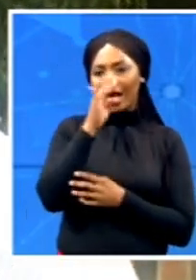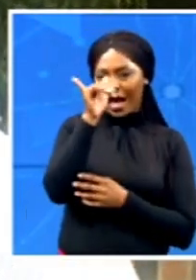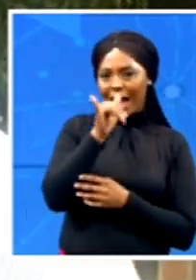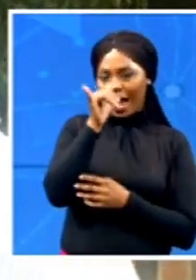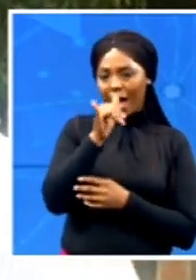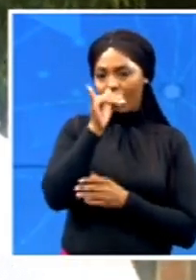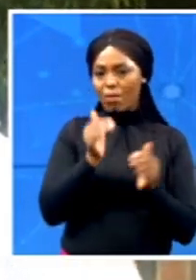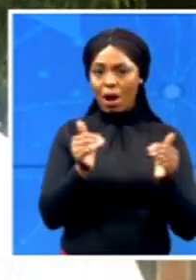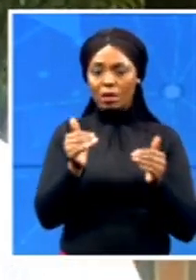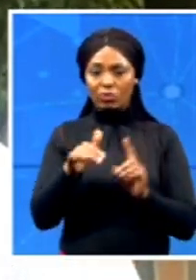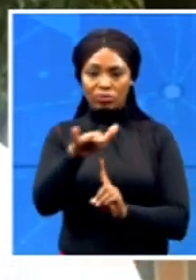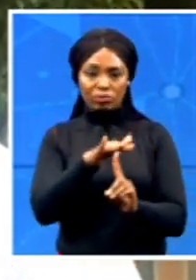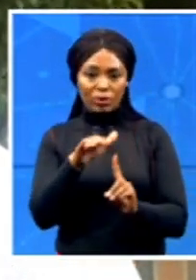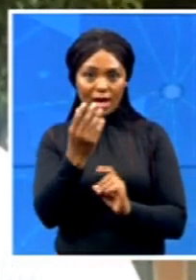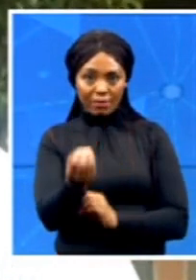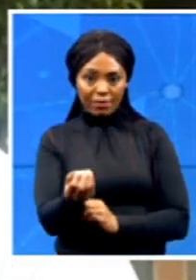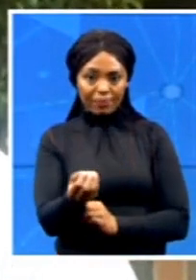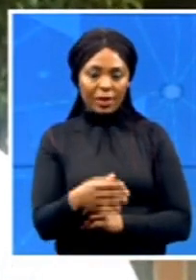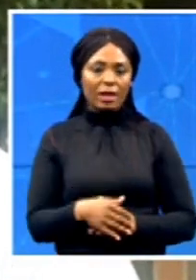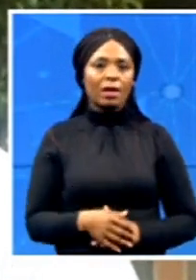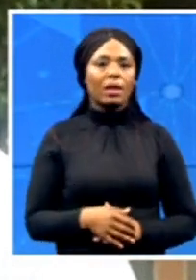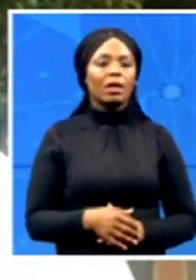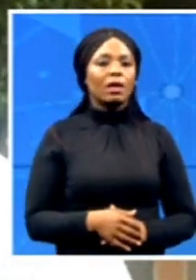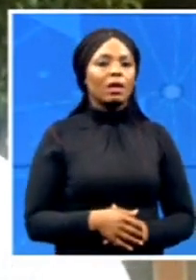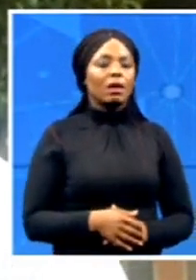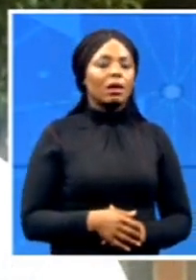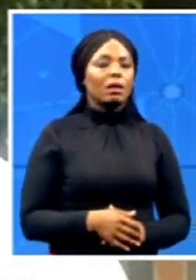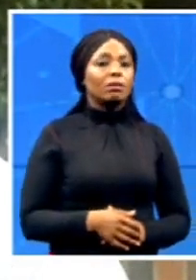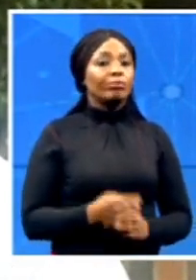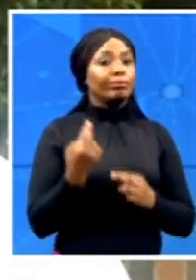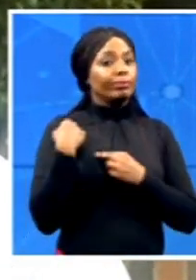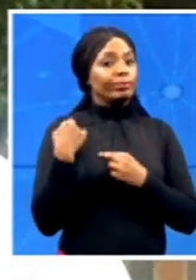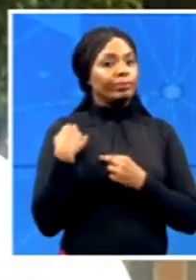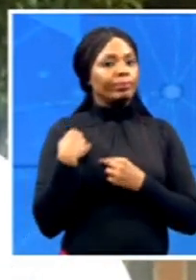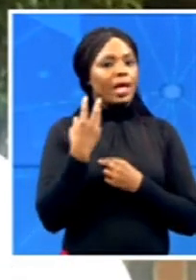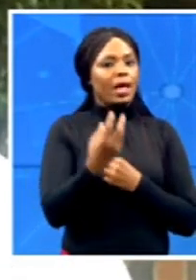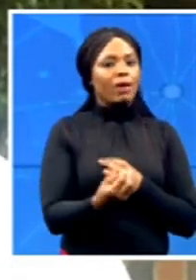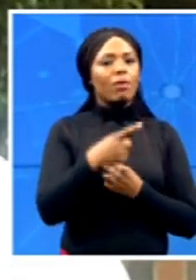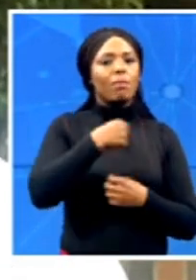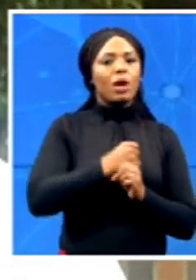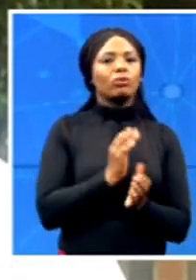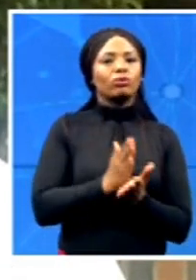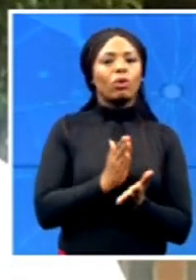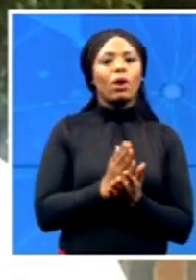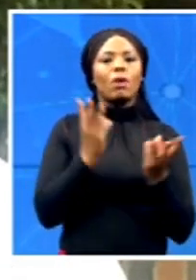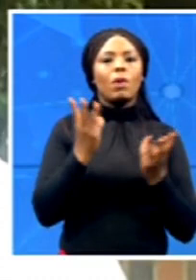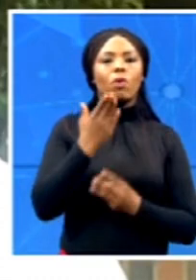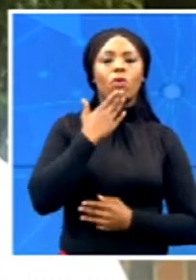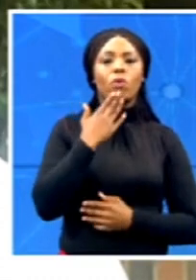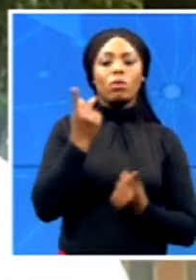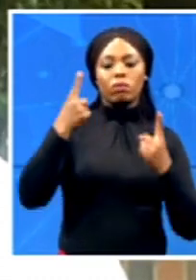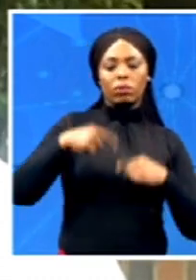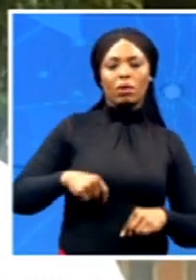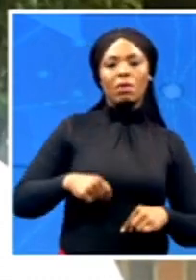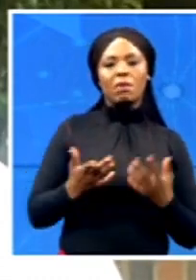We have got a responsibility to ensure that people who are coming to Mthatha and also the residents,